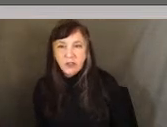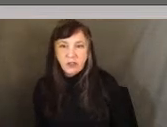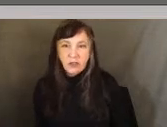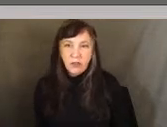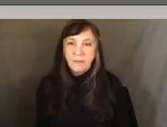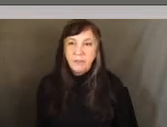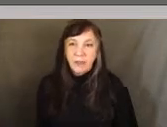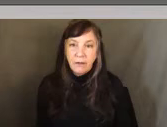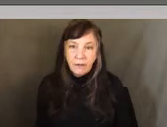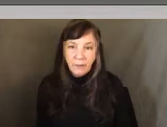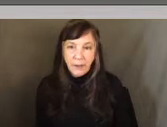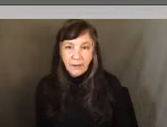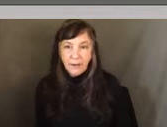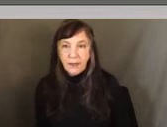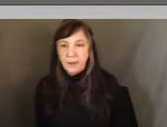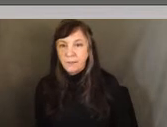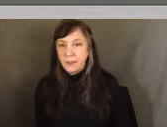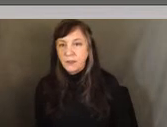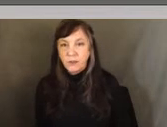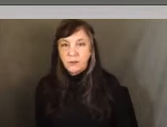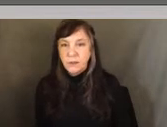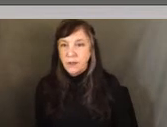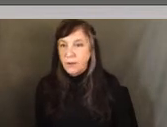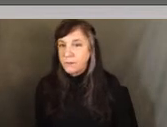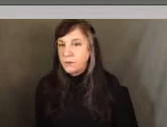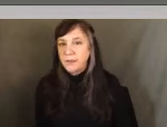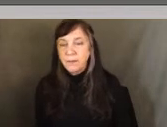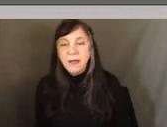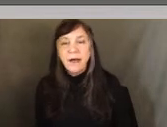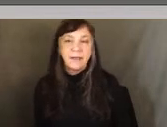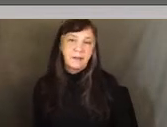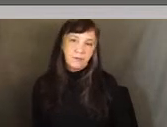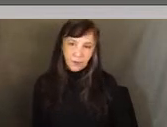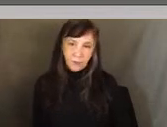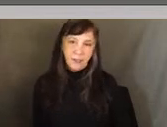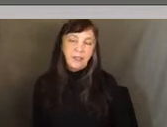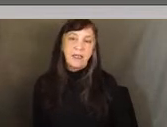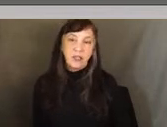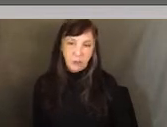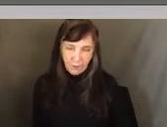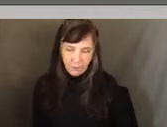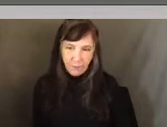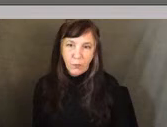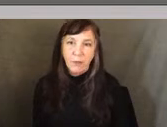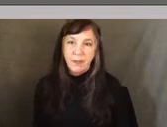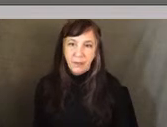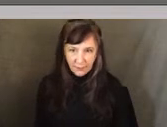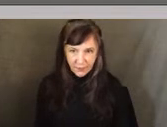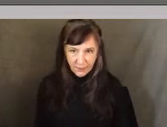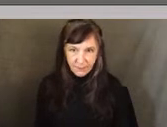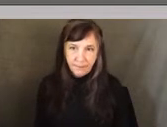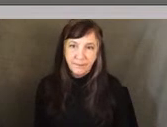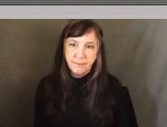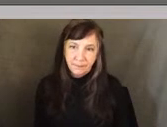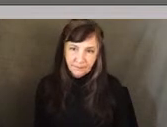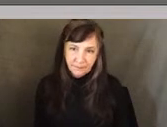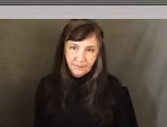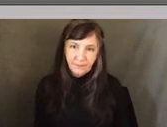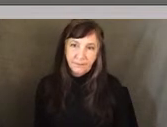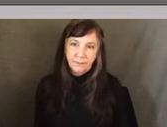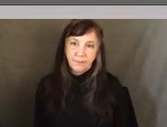least gesture a little bit, and, do some kind of communication while being cuffed.